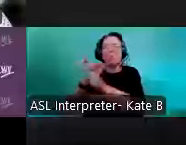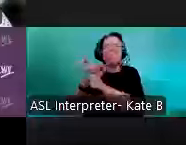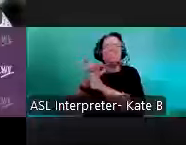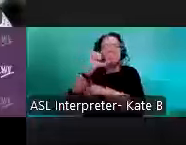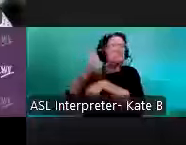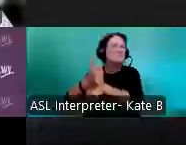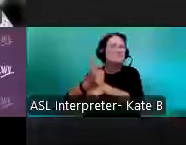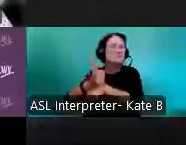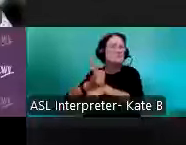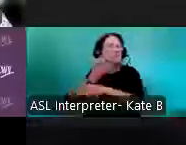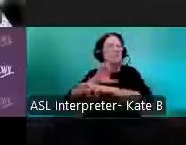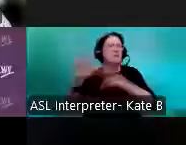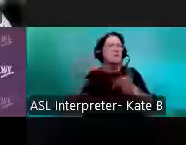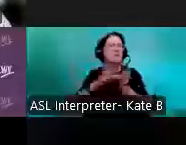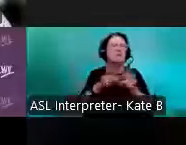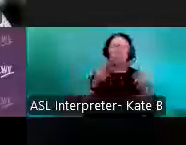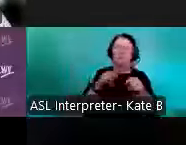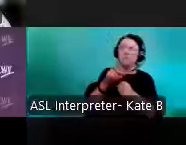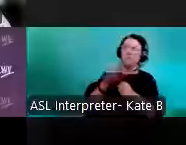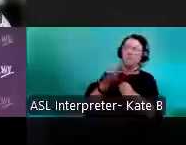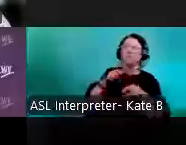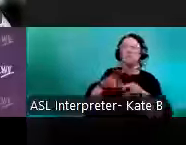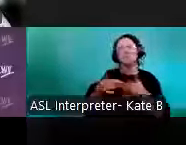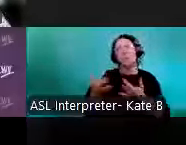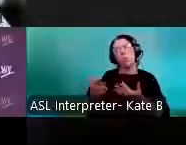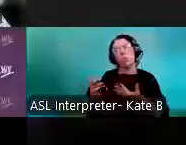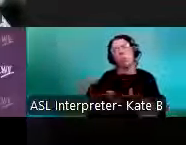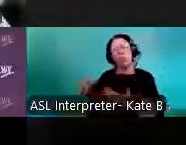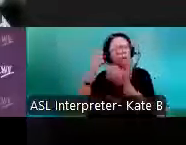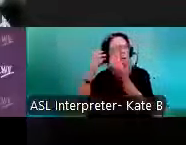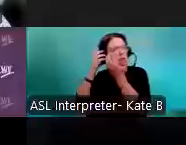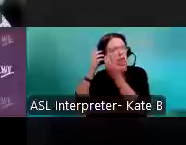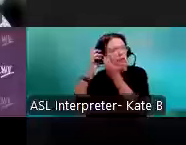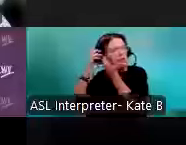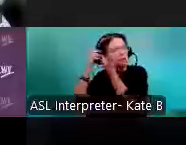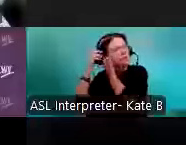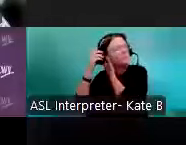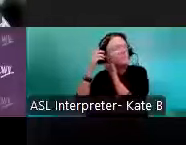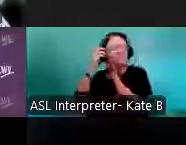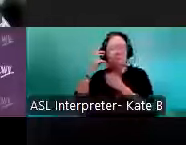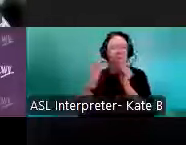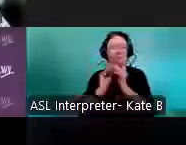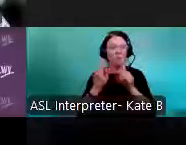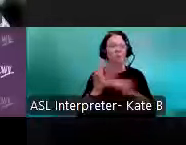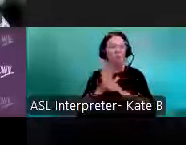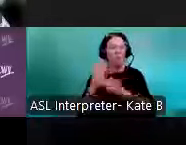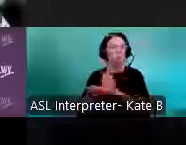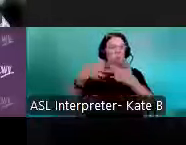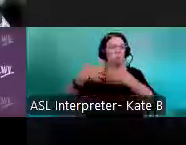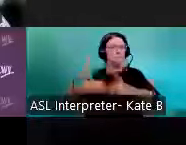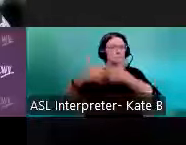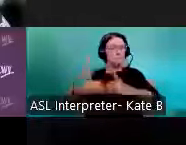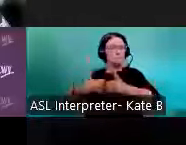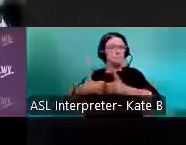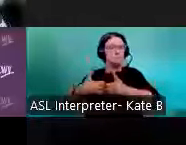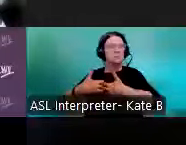more of a delay for a person with a disability to vote than somebody else. So the more people that use this machine, the